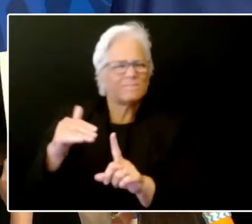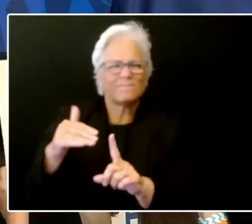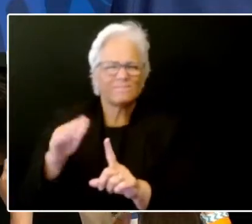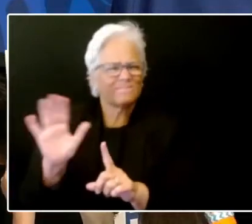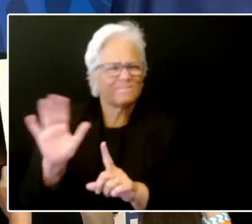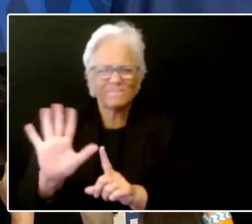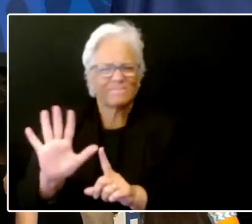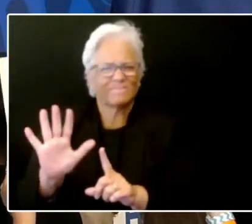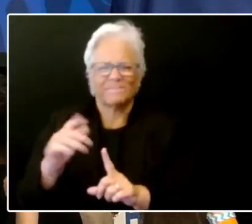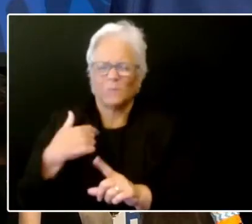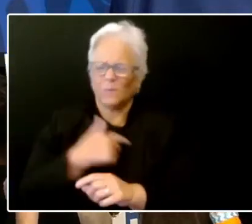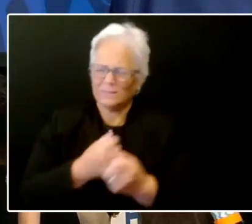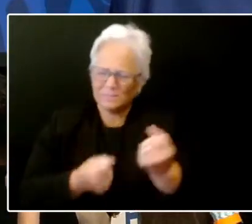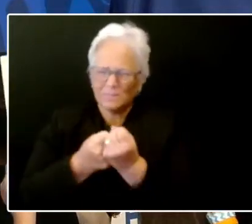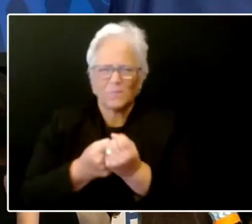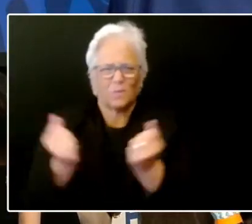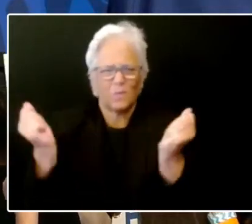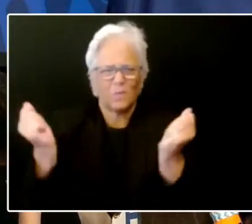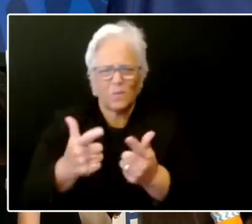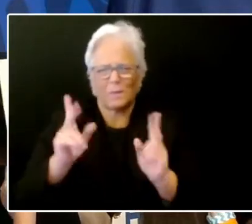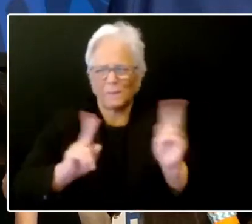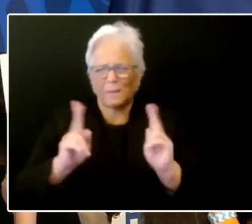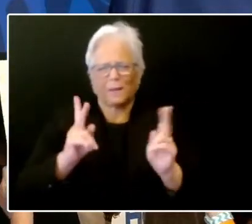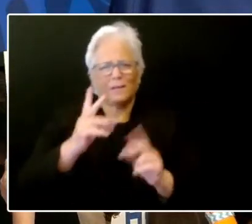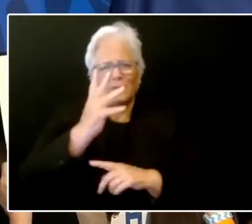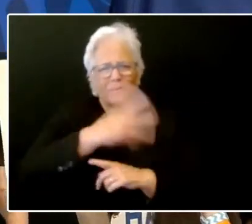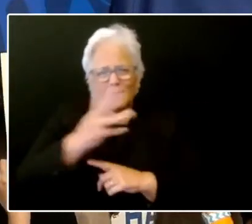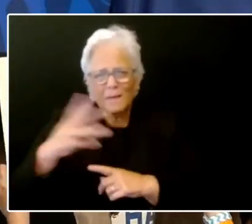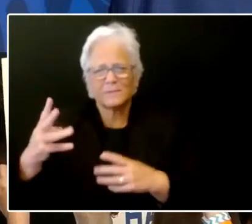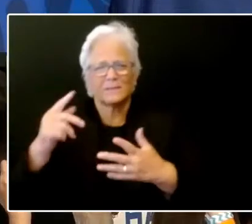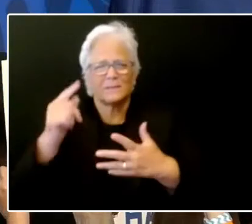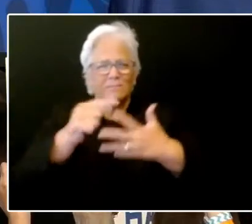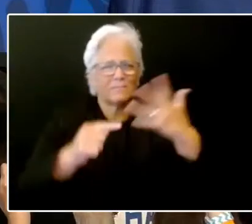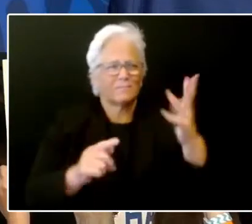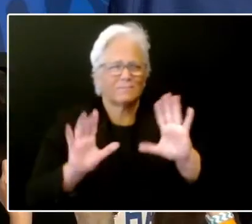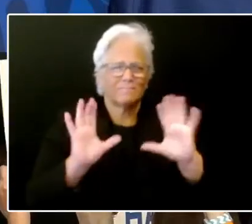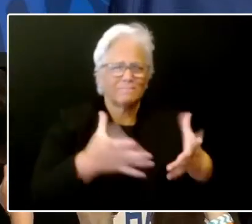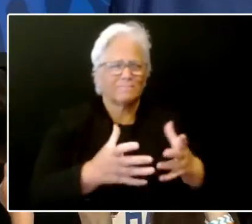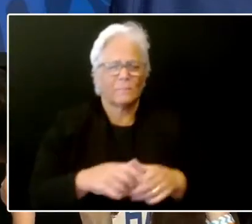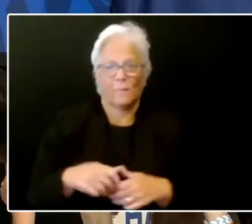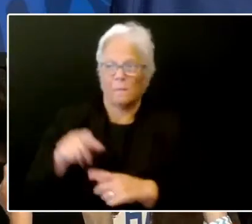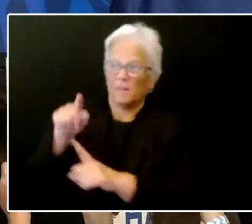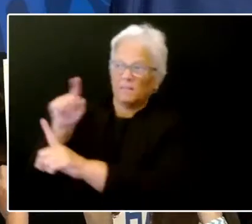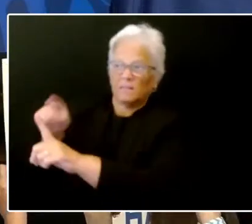of the United States.